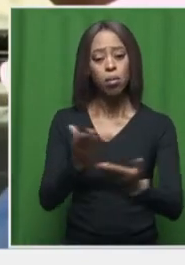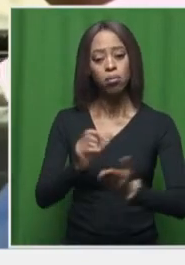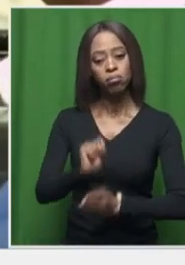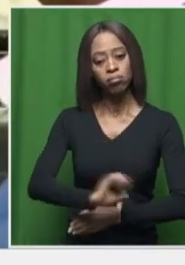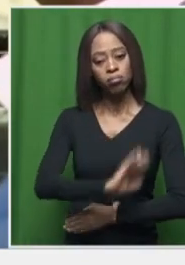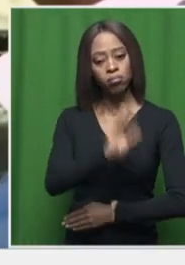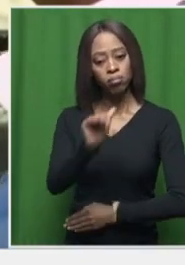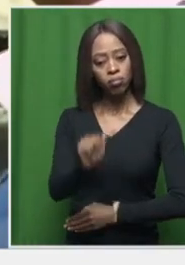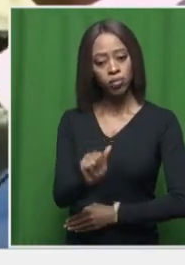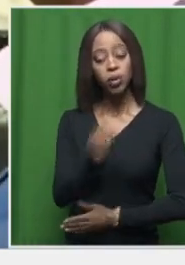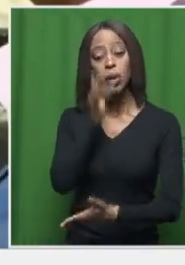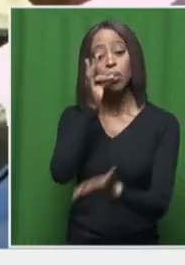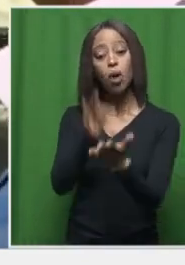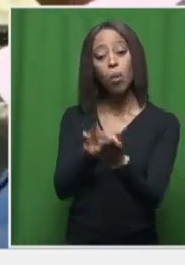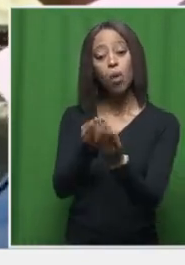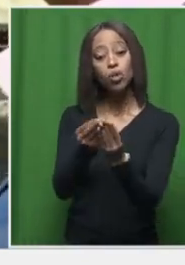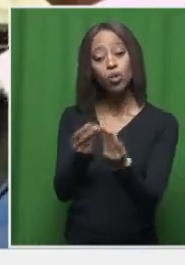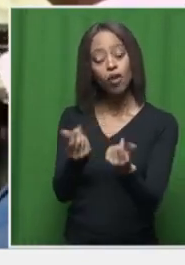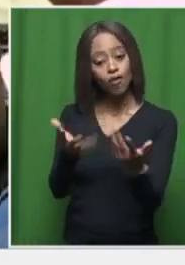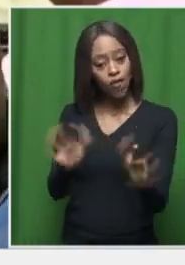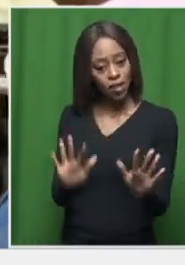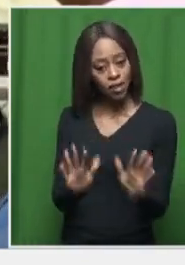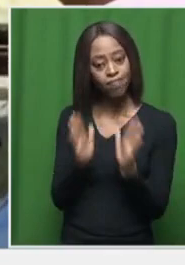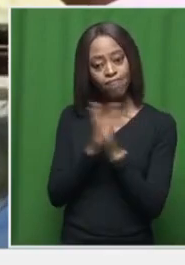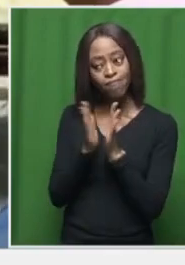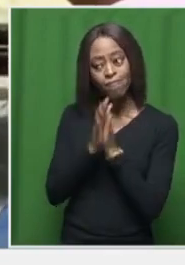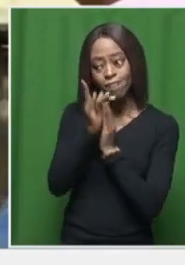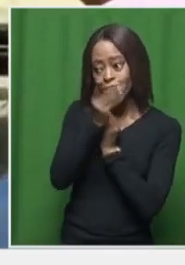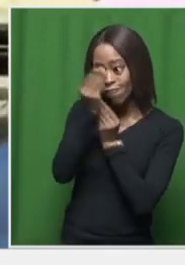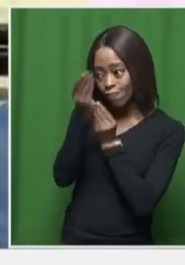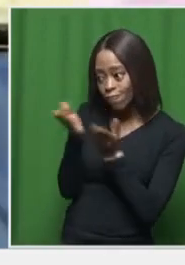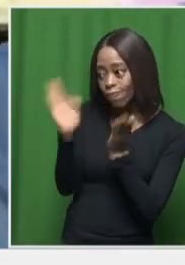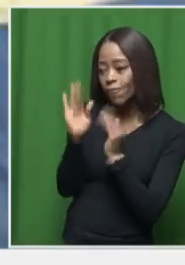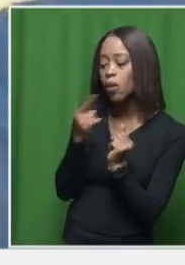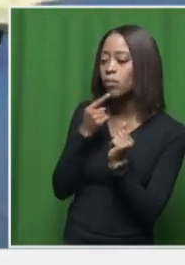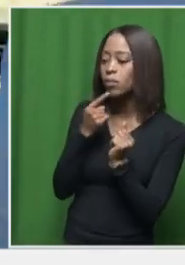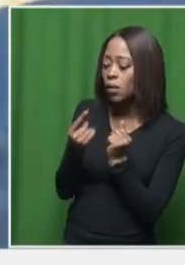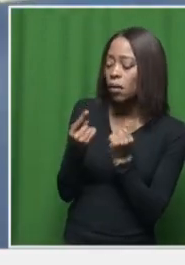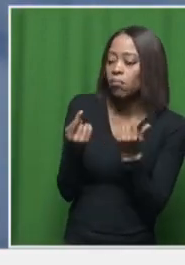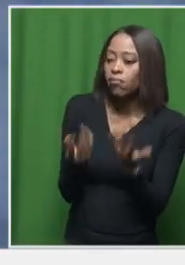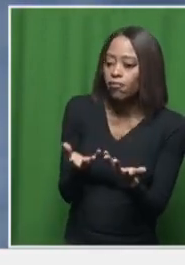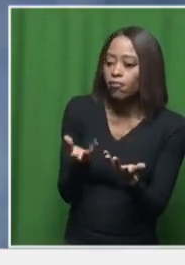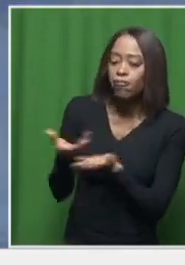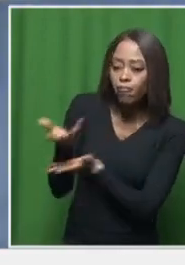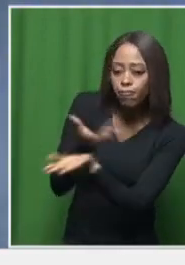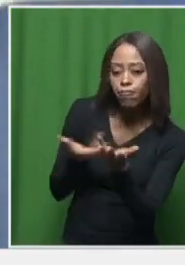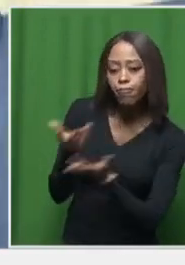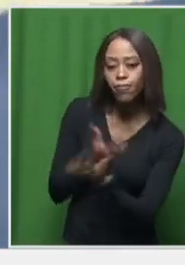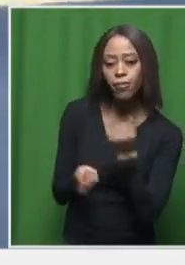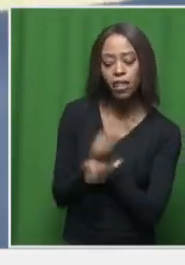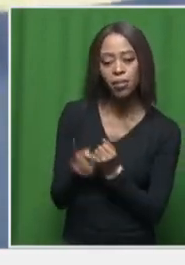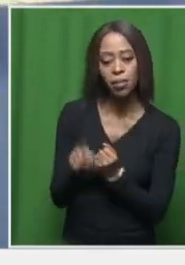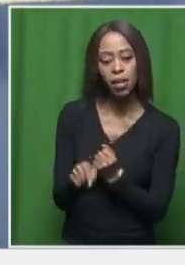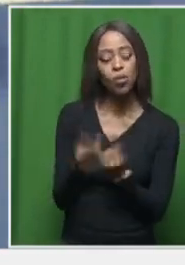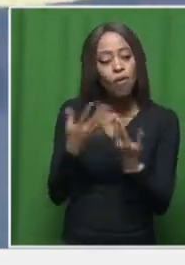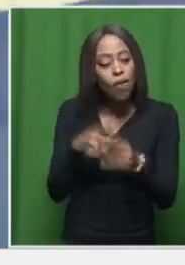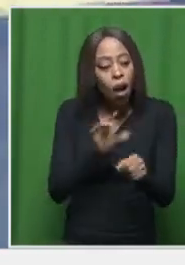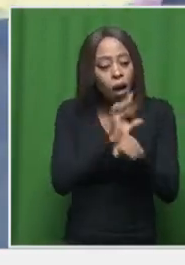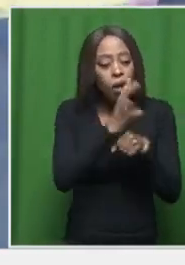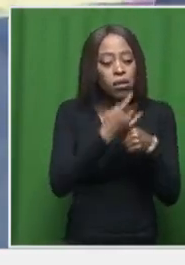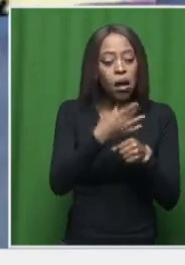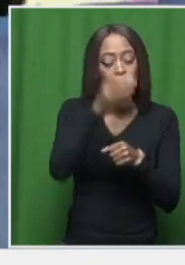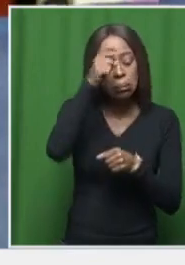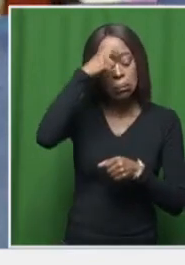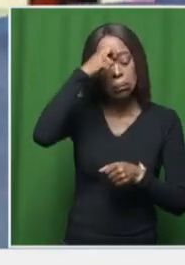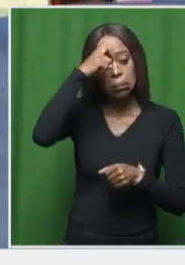put solutions on the table. We've said to government, let us have a conversation. We have engaged with experts in this